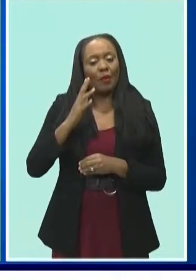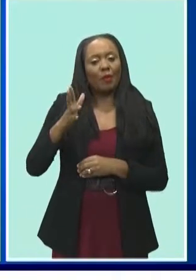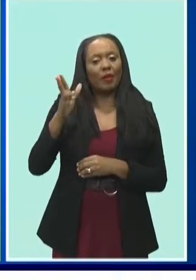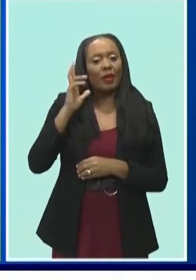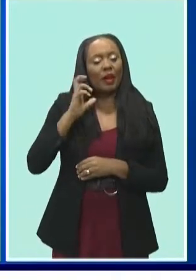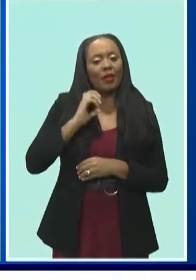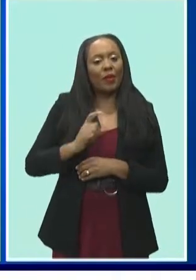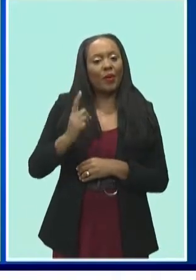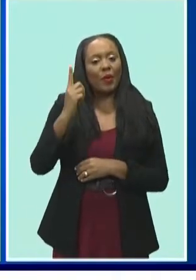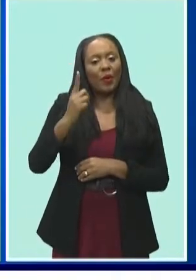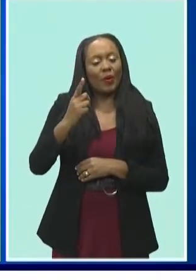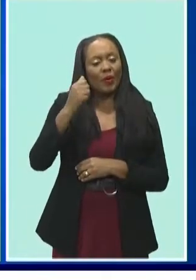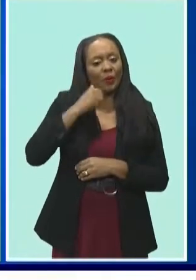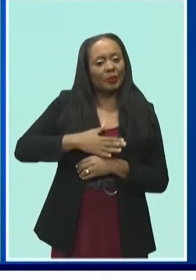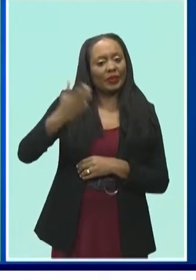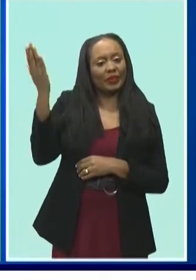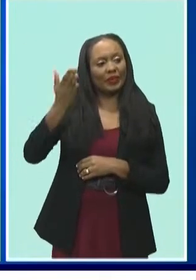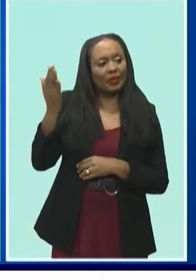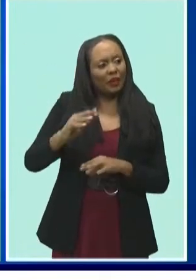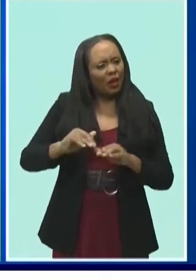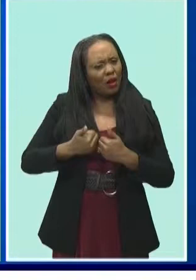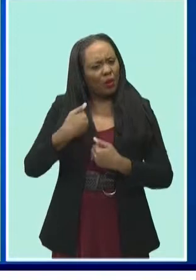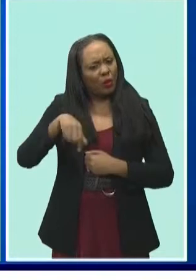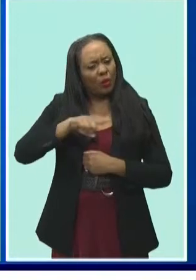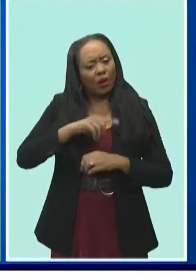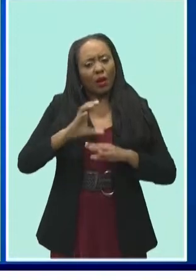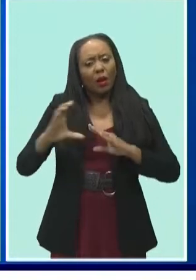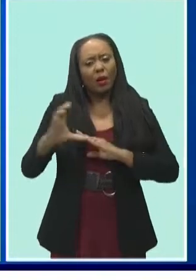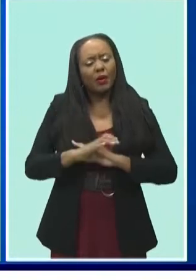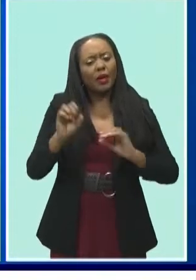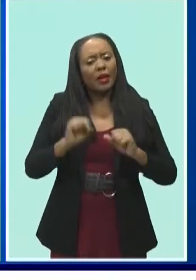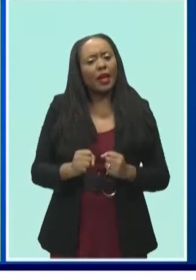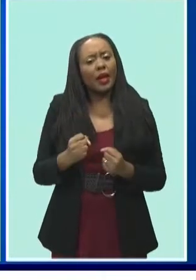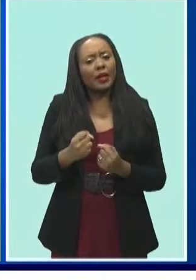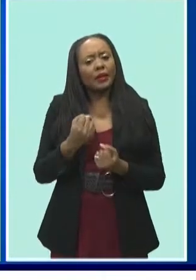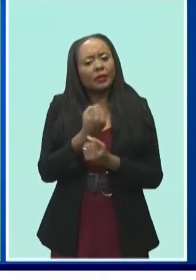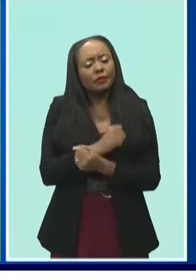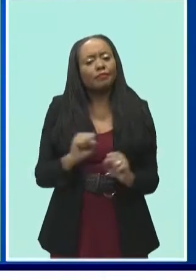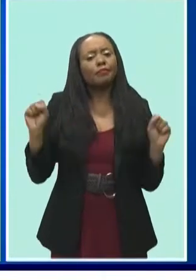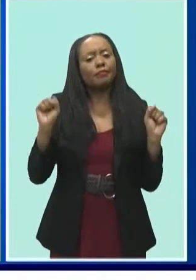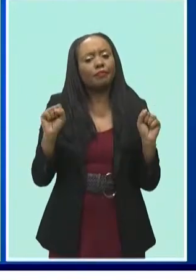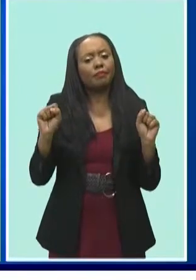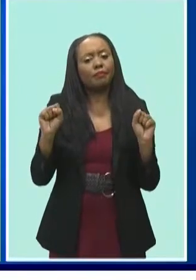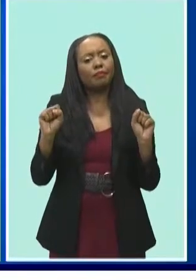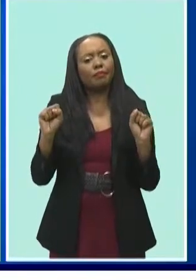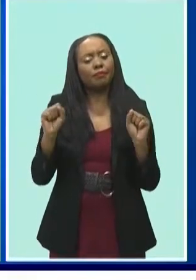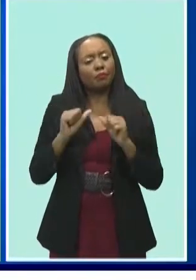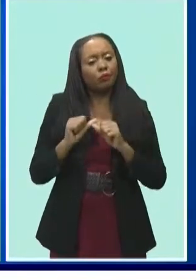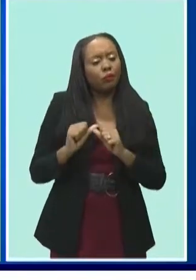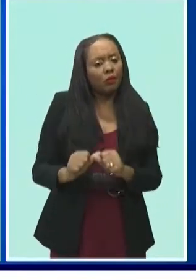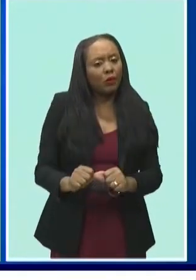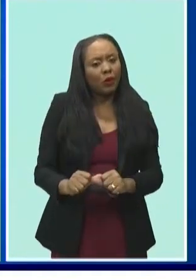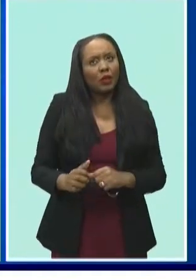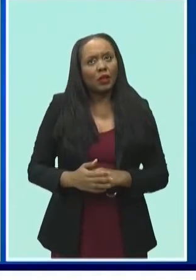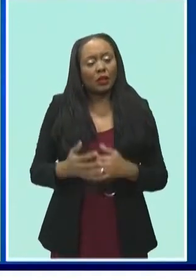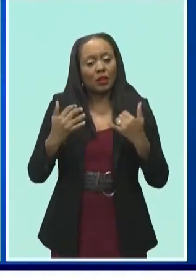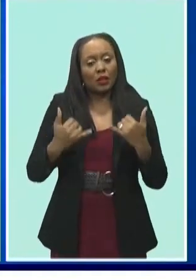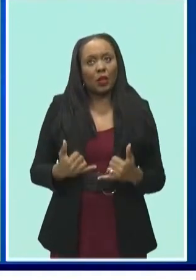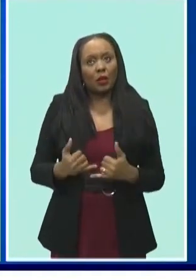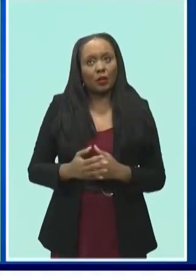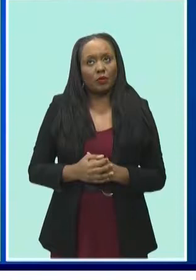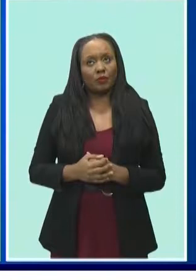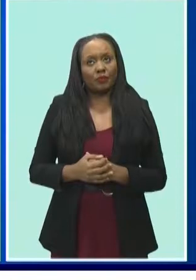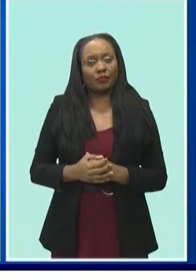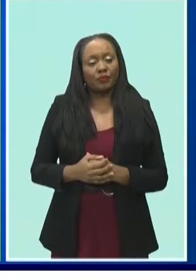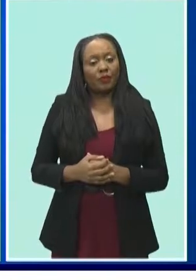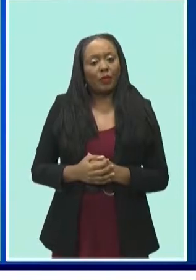Tissar how Caribbean countries can survive in this rising world of debt. With me to help talk about that is the Chief Corporate Communications Manager